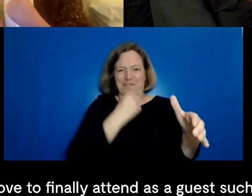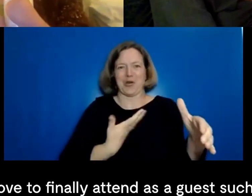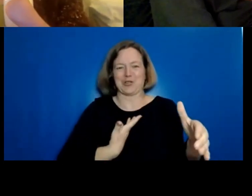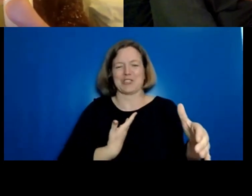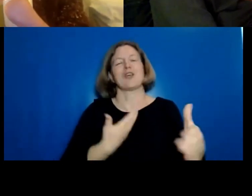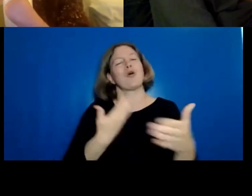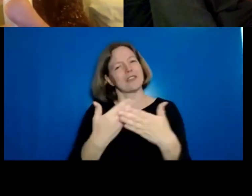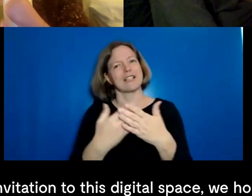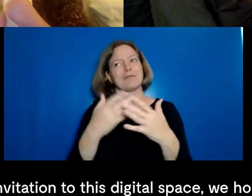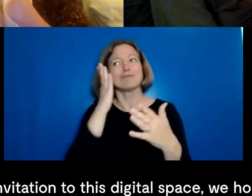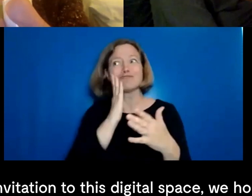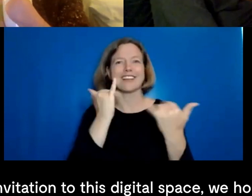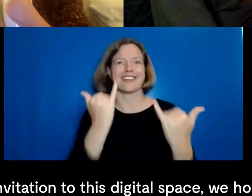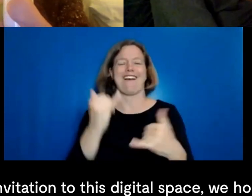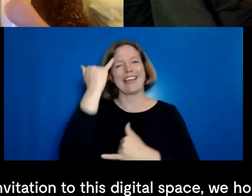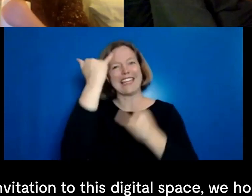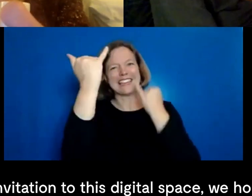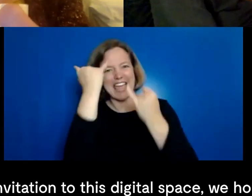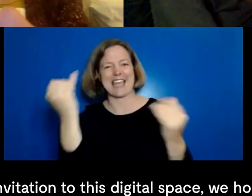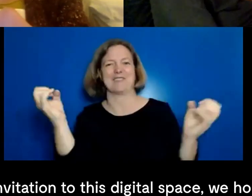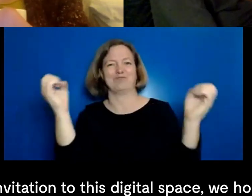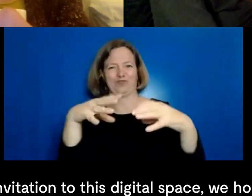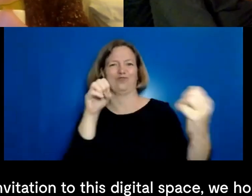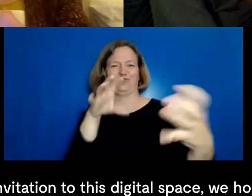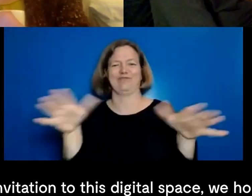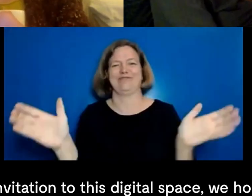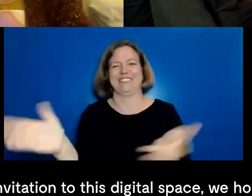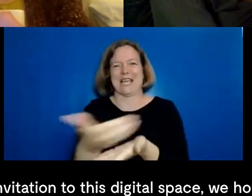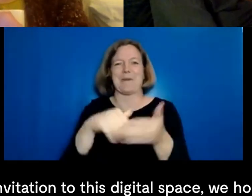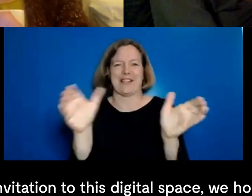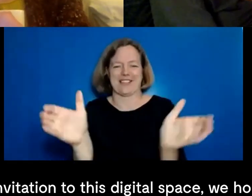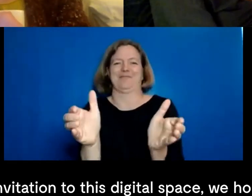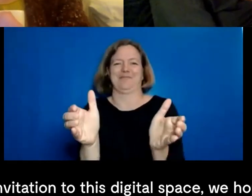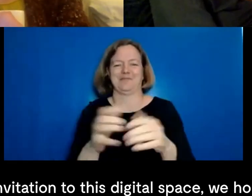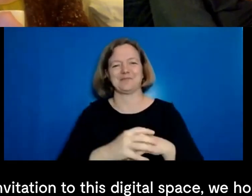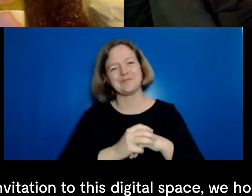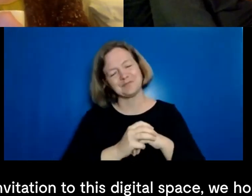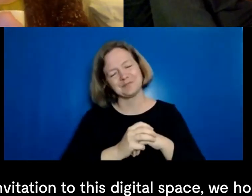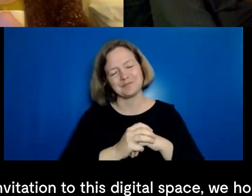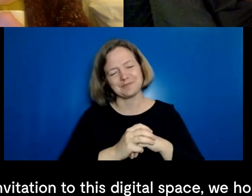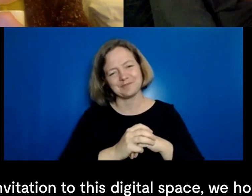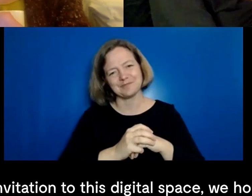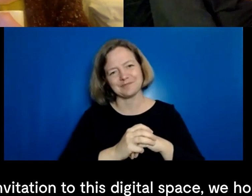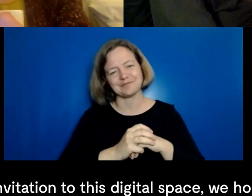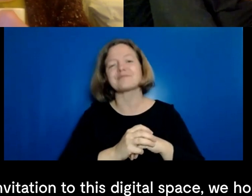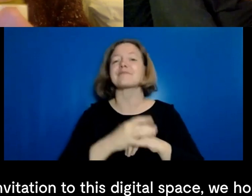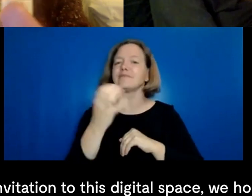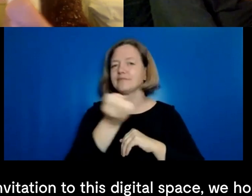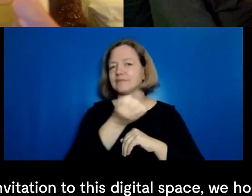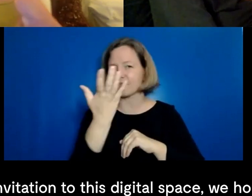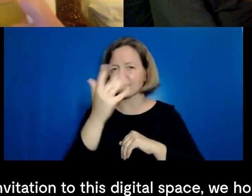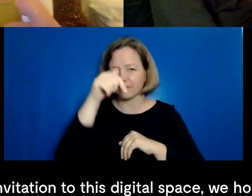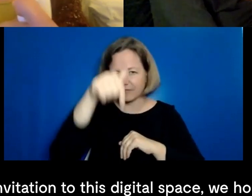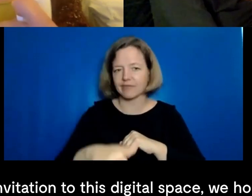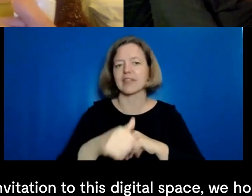possible. But with our invitation to this digital space, we hope, of course, to keep